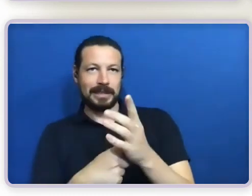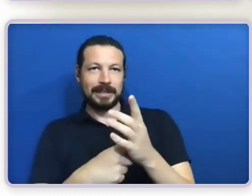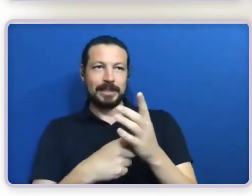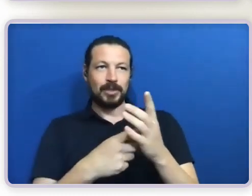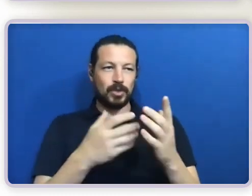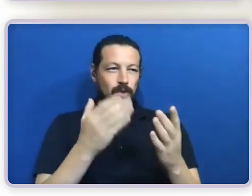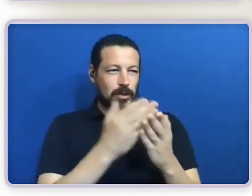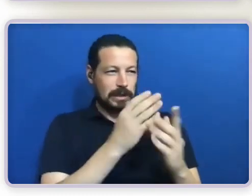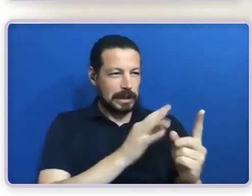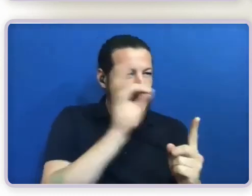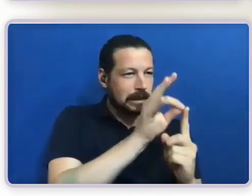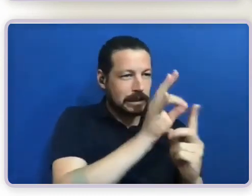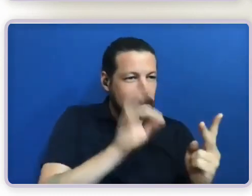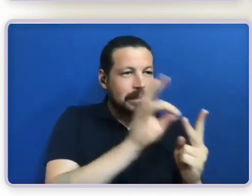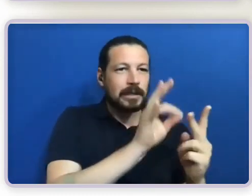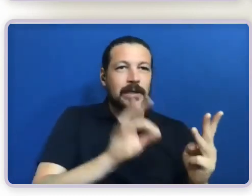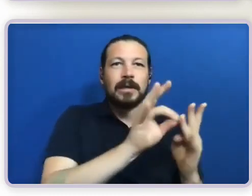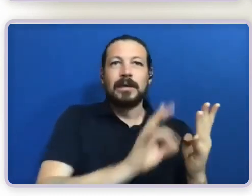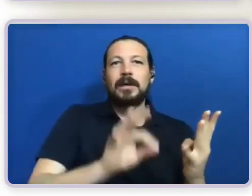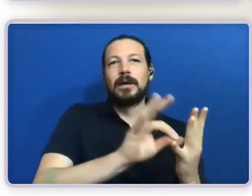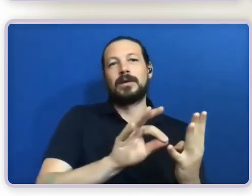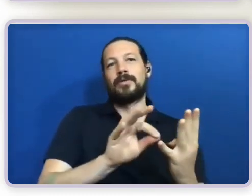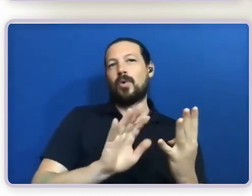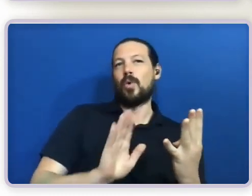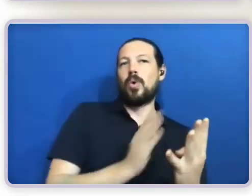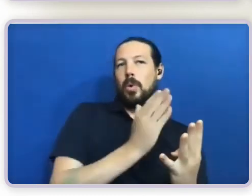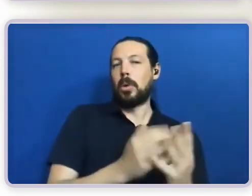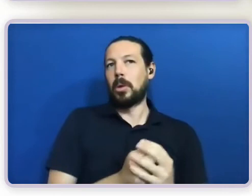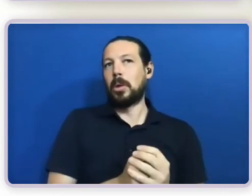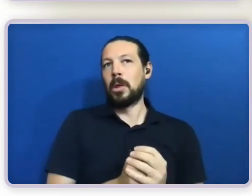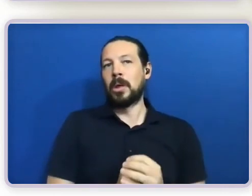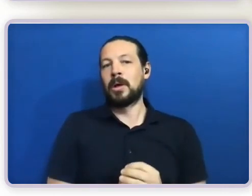in all of those different areas. Yeah.